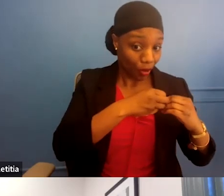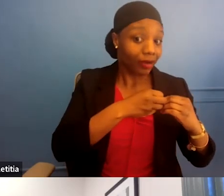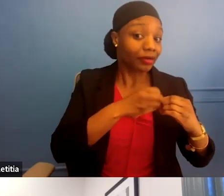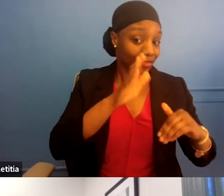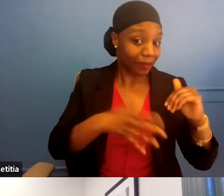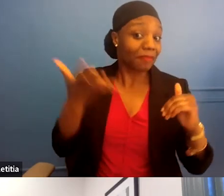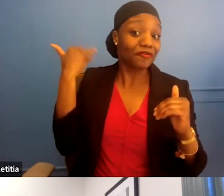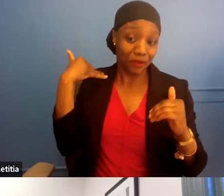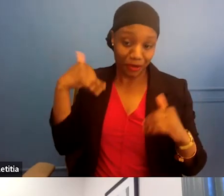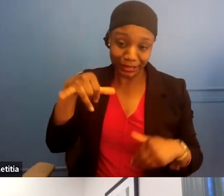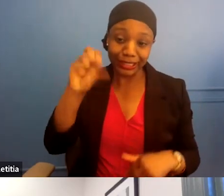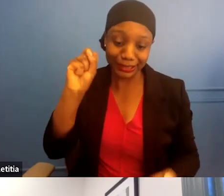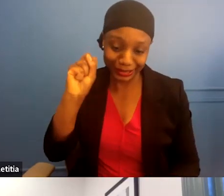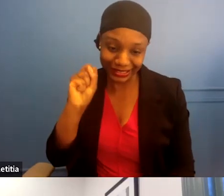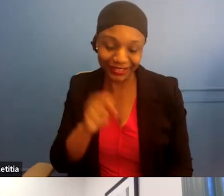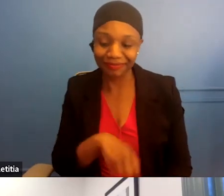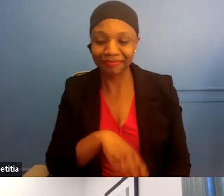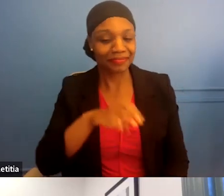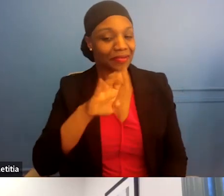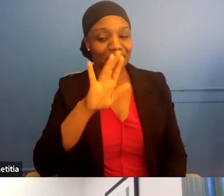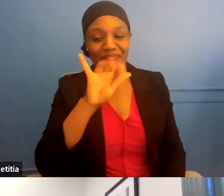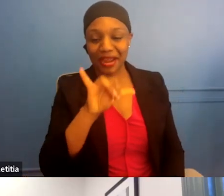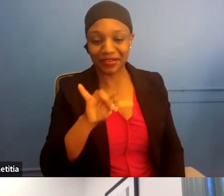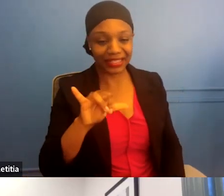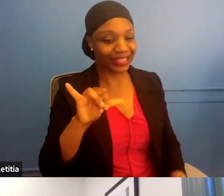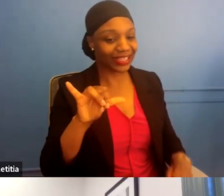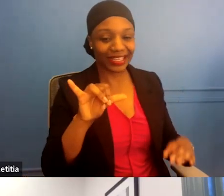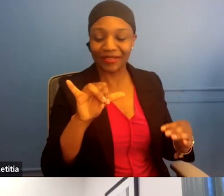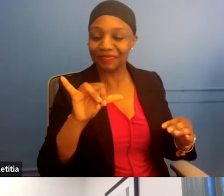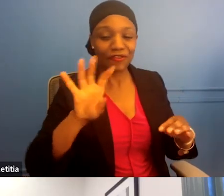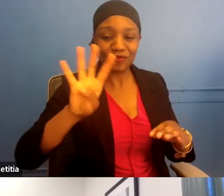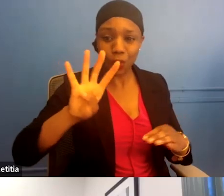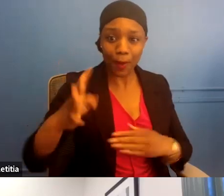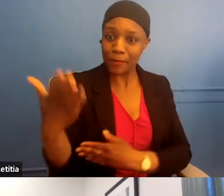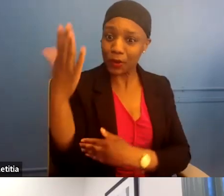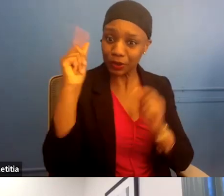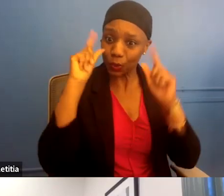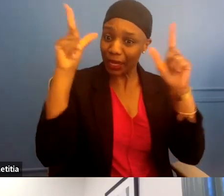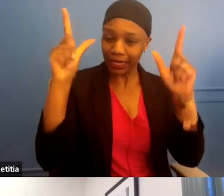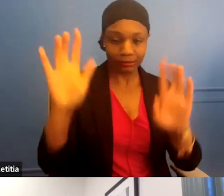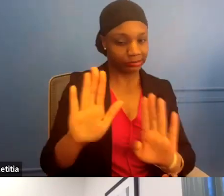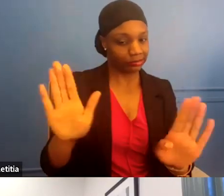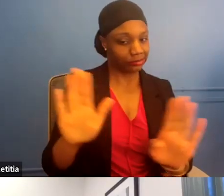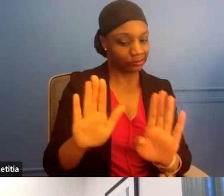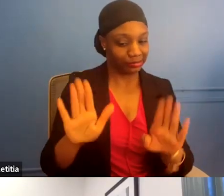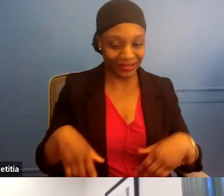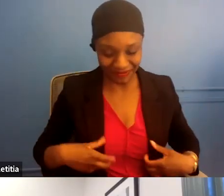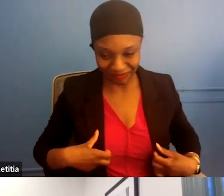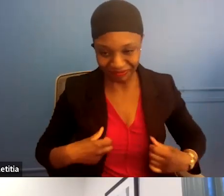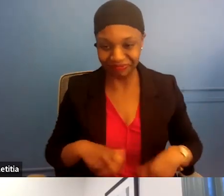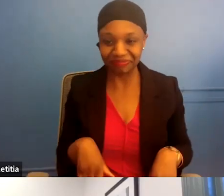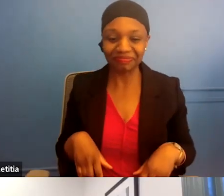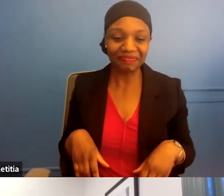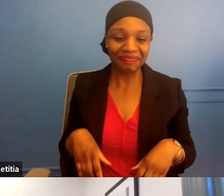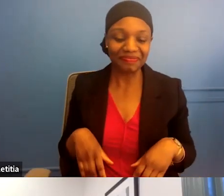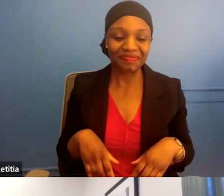sure. No need to start at four in the morning or 5 a.m. Yeah. Well,